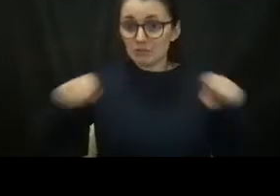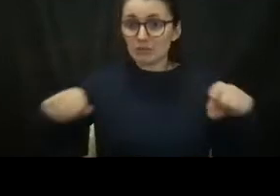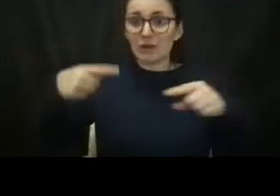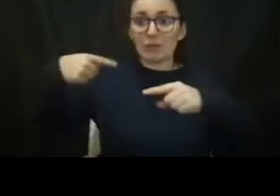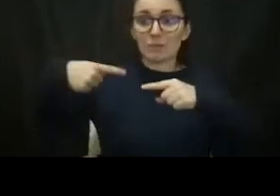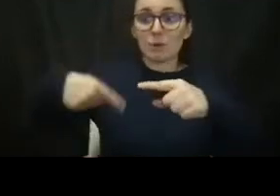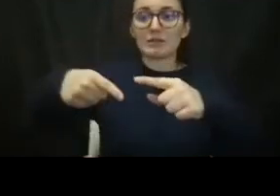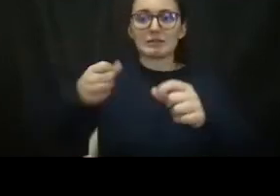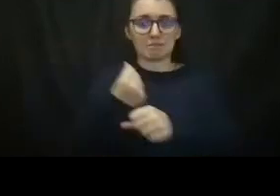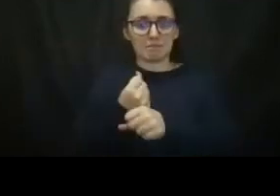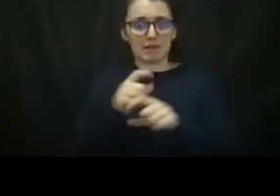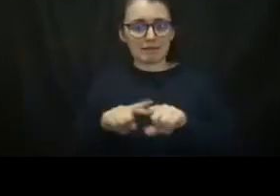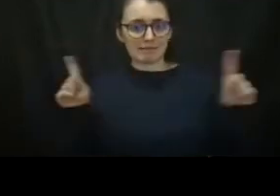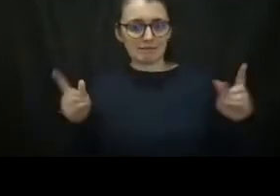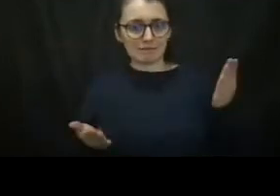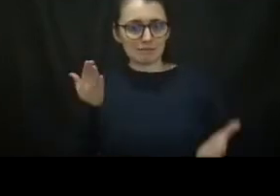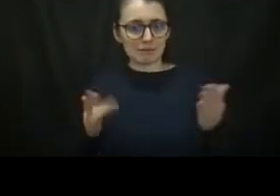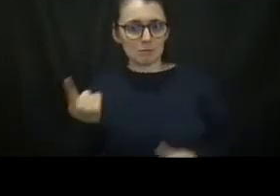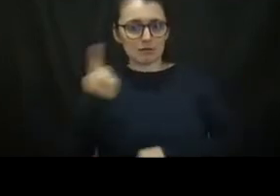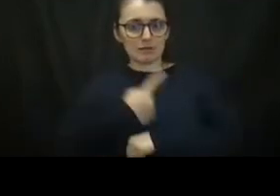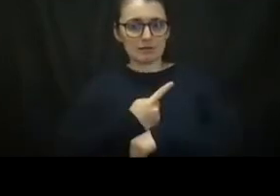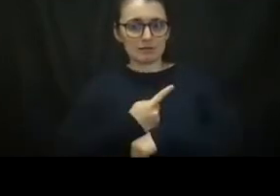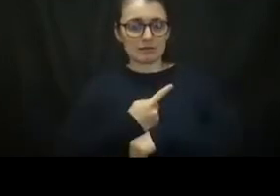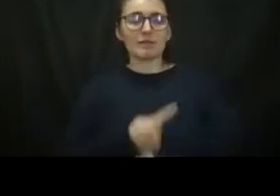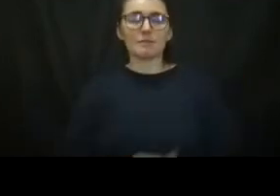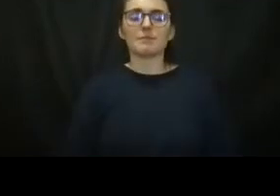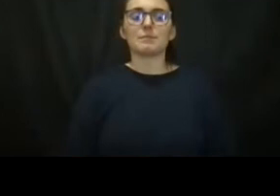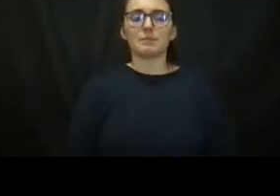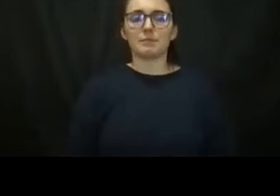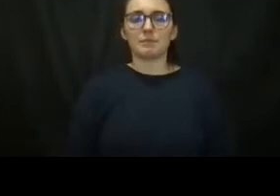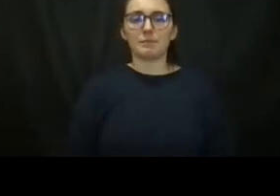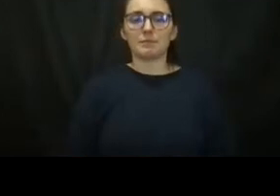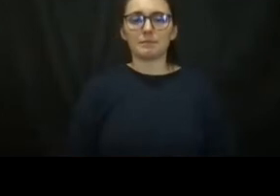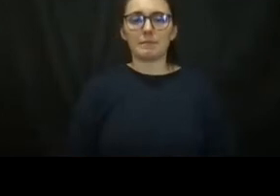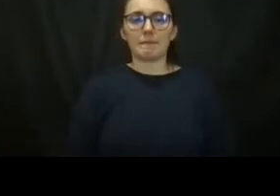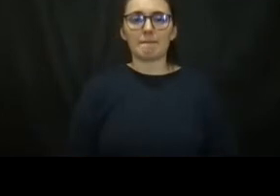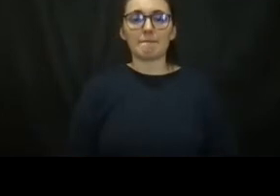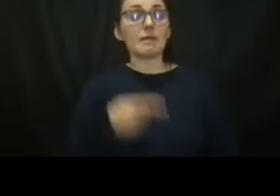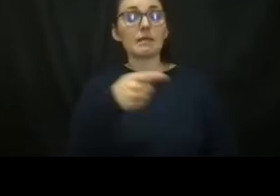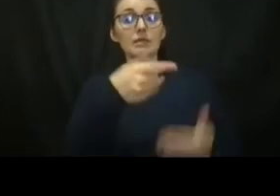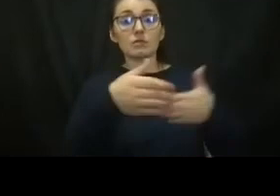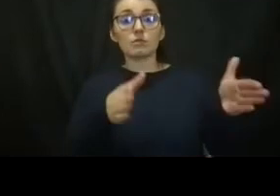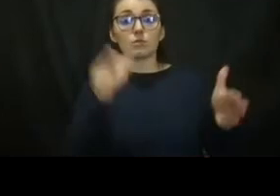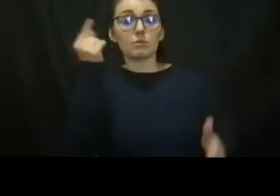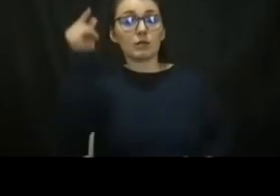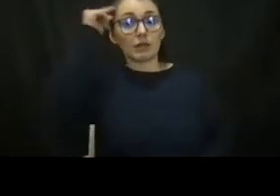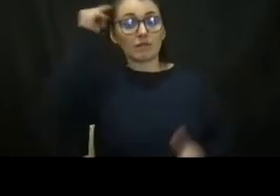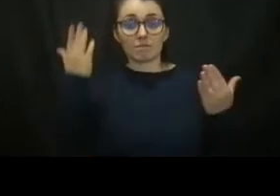difference. And so maybe you have an idea that you'd like to share with a member. And this is the room where a governor, after